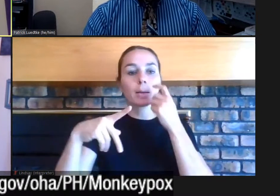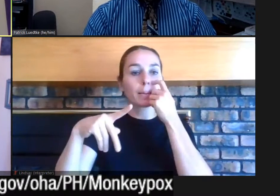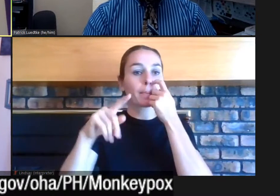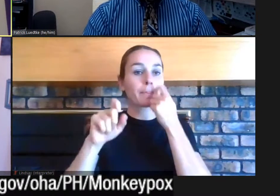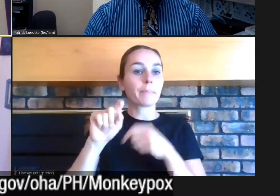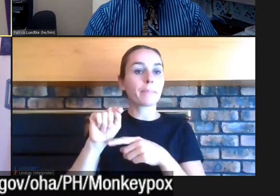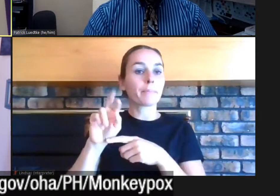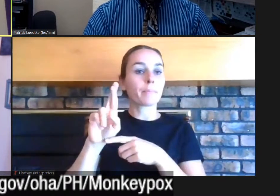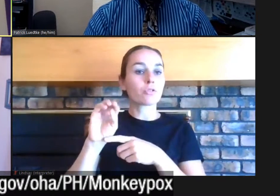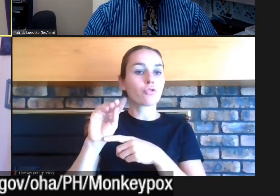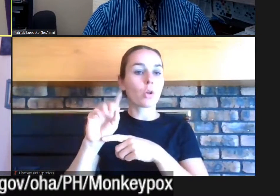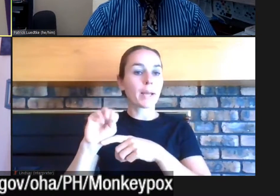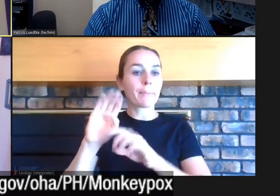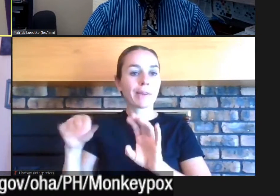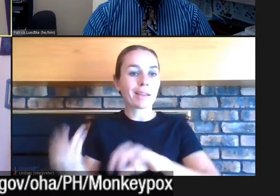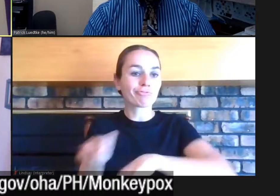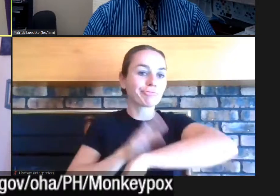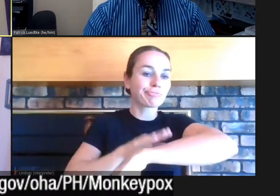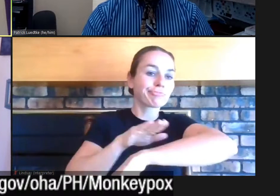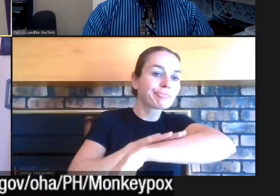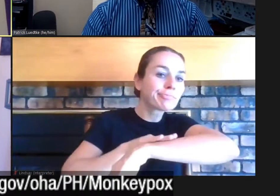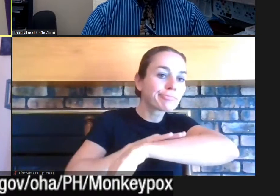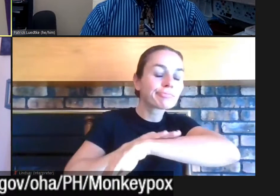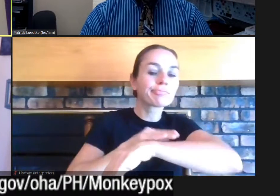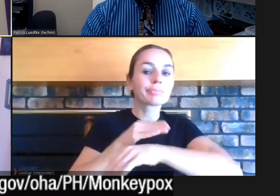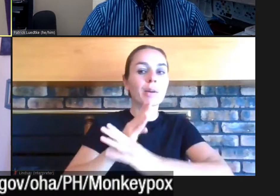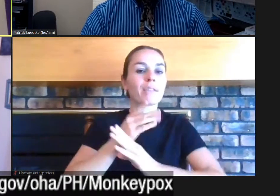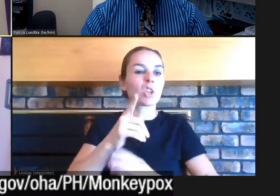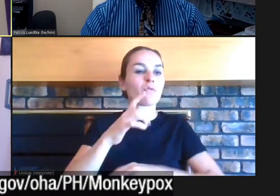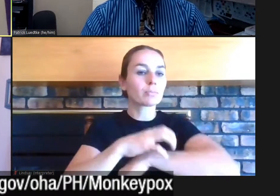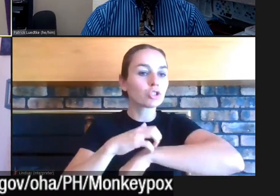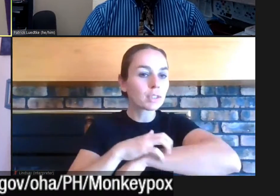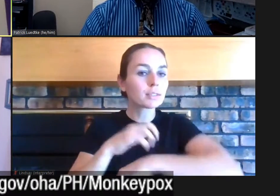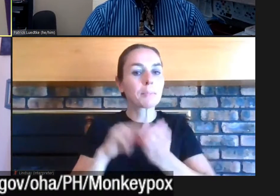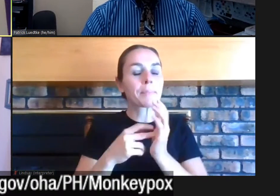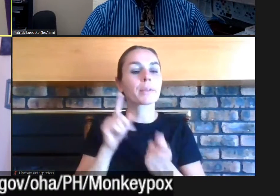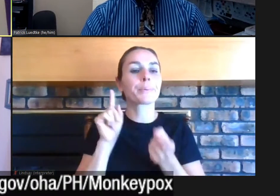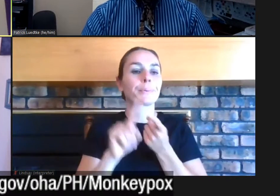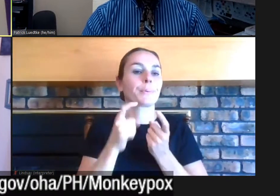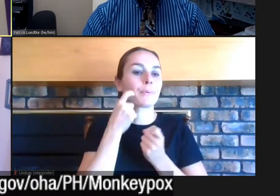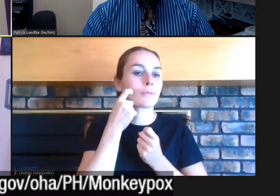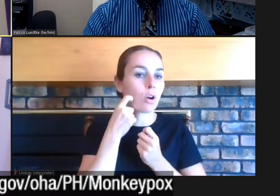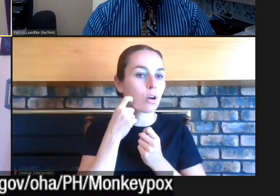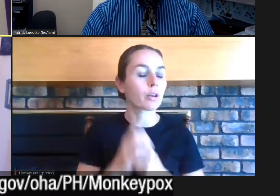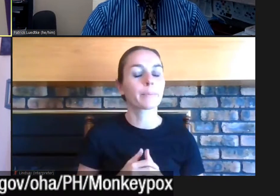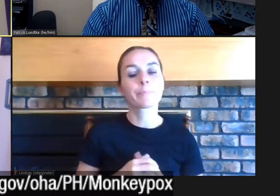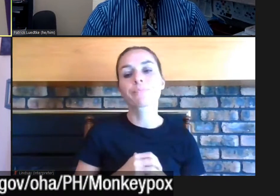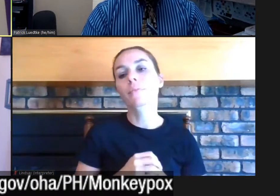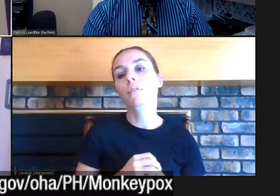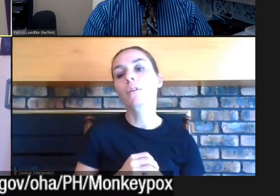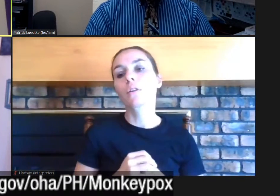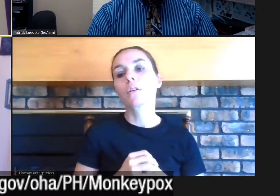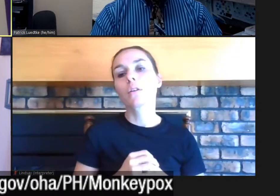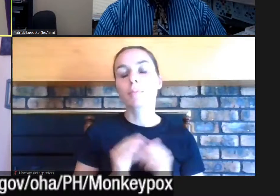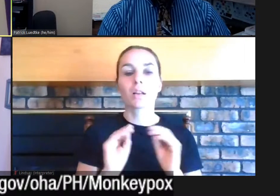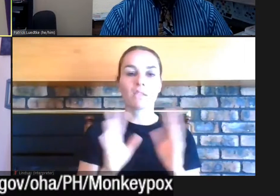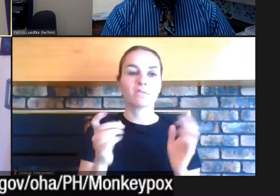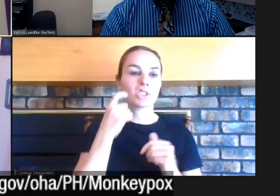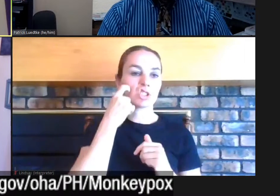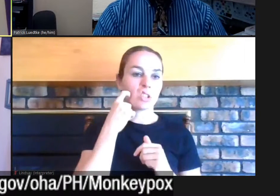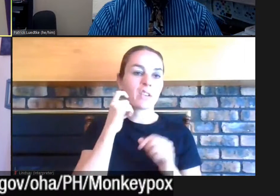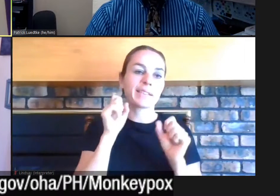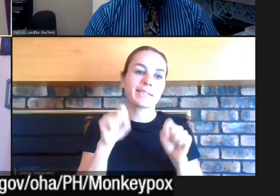or something else over the lesion to prevent you from scratching it can help to minimize scarring. But we know that scarring can be an